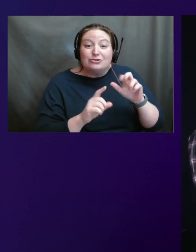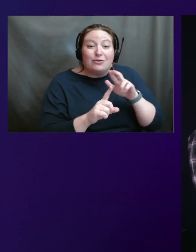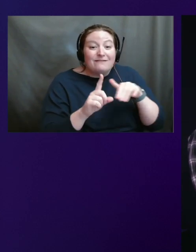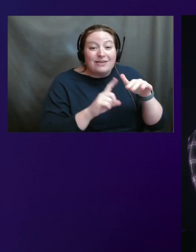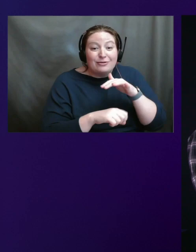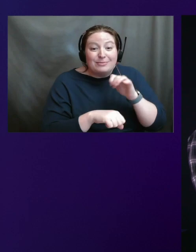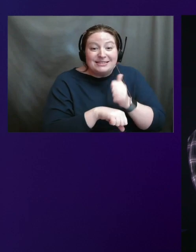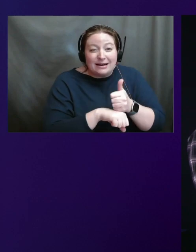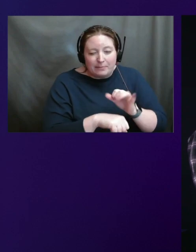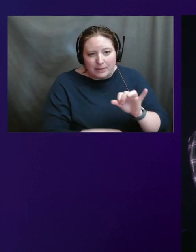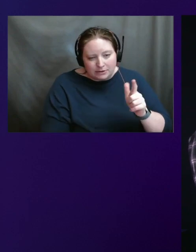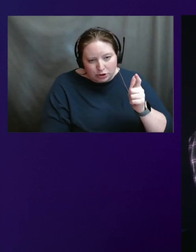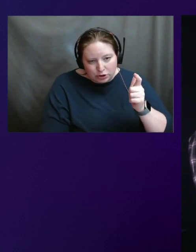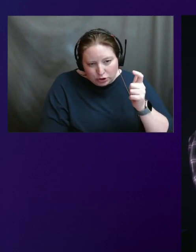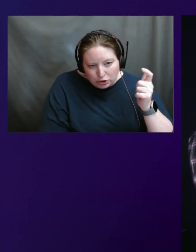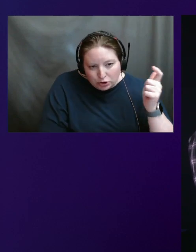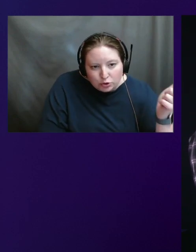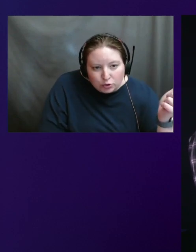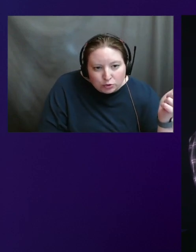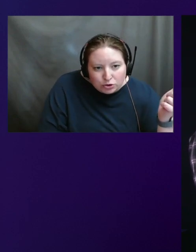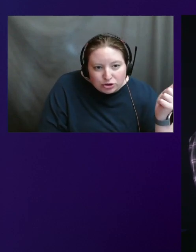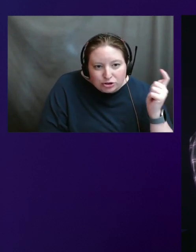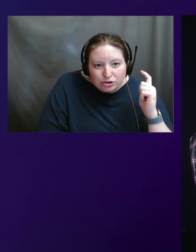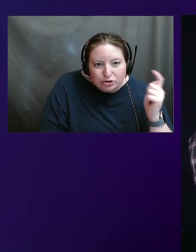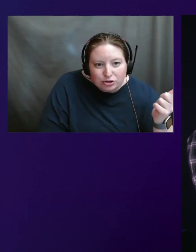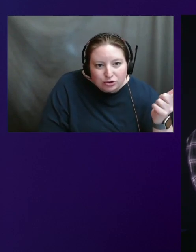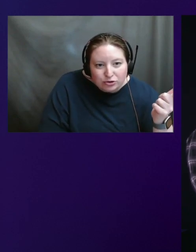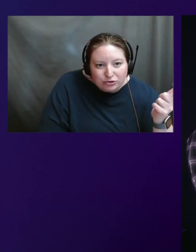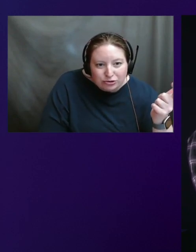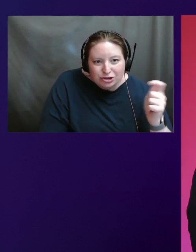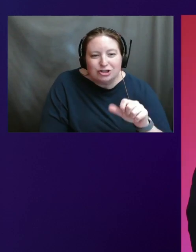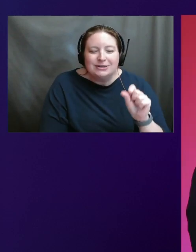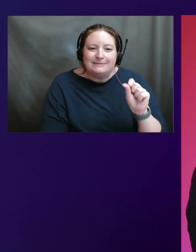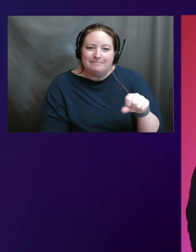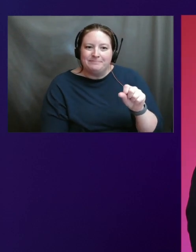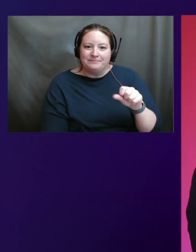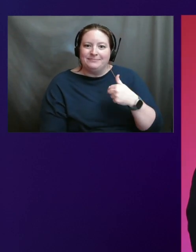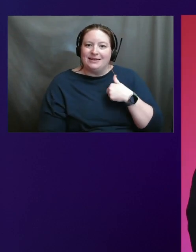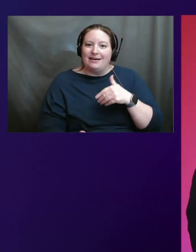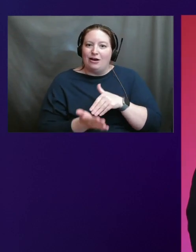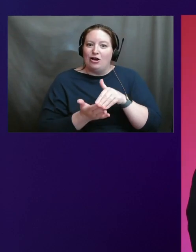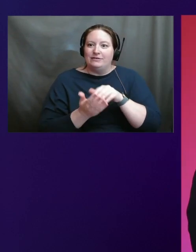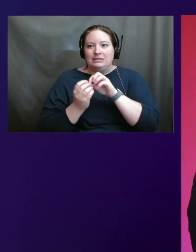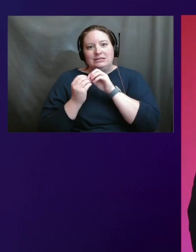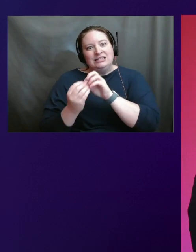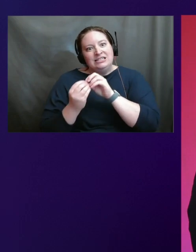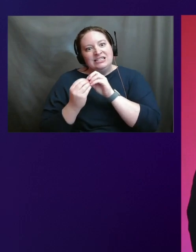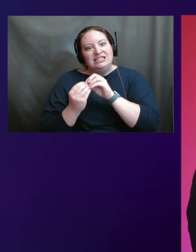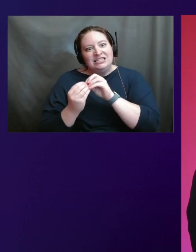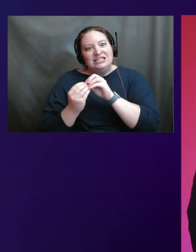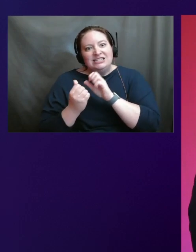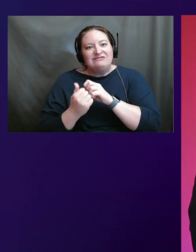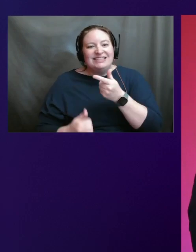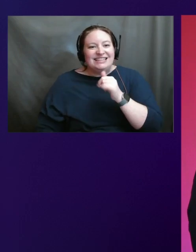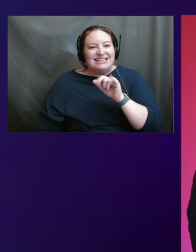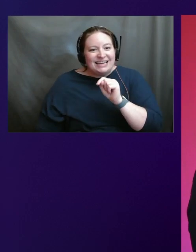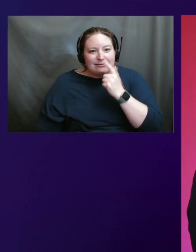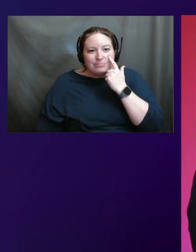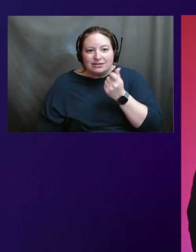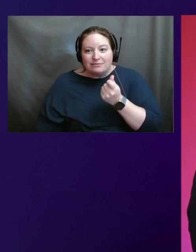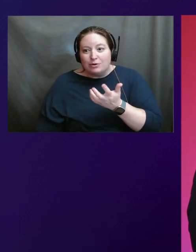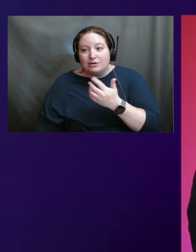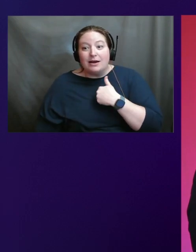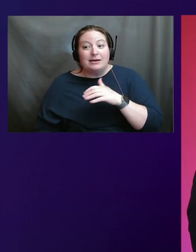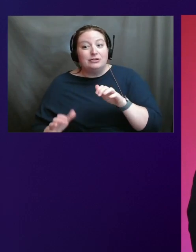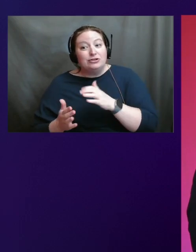Yeah. I often fight with Git because we have multiple different, I do stuff